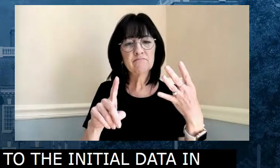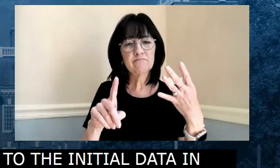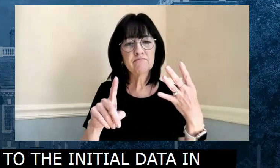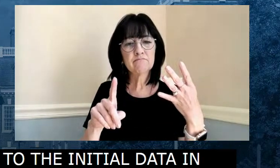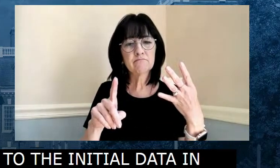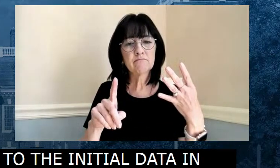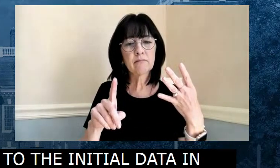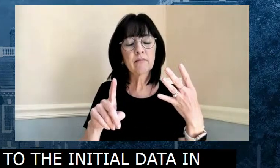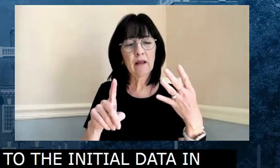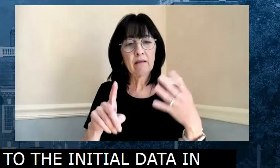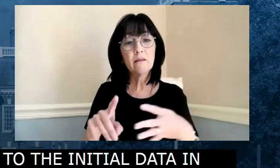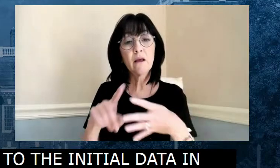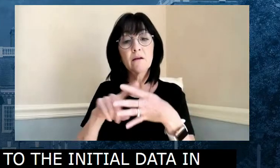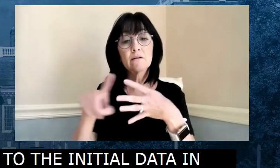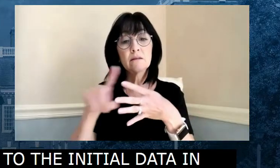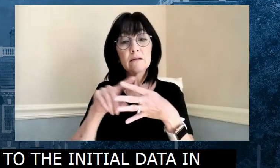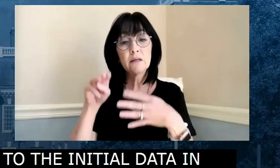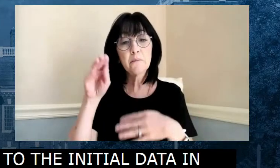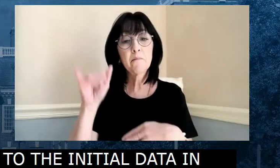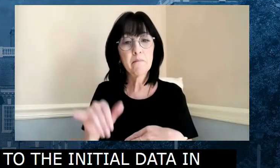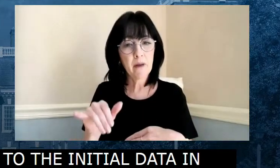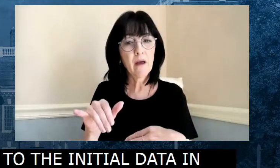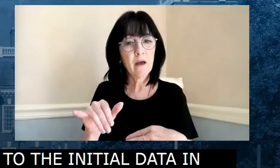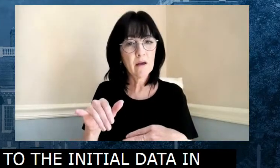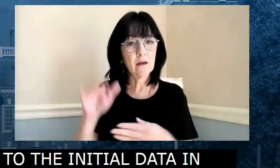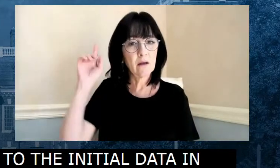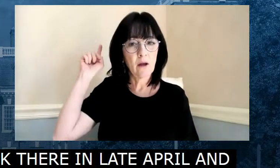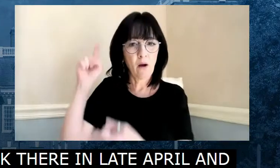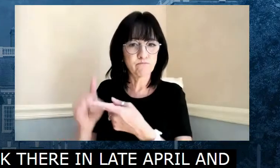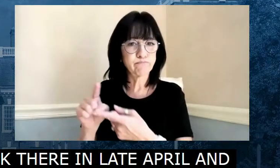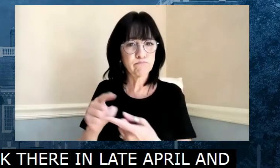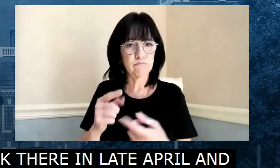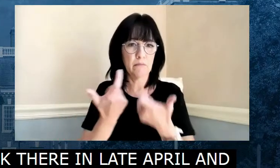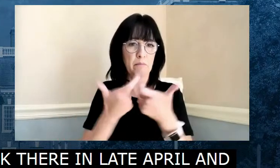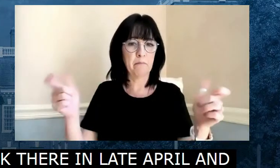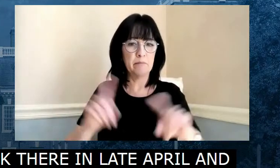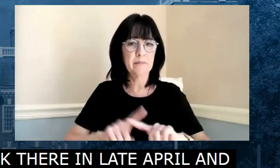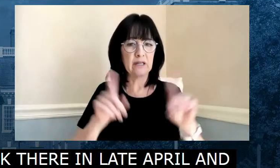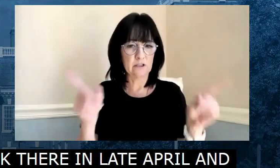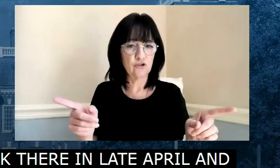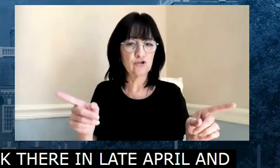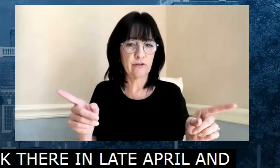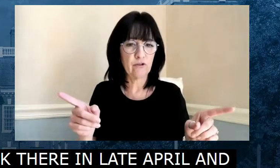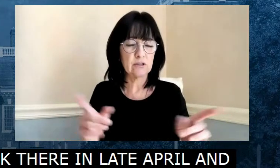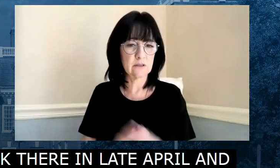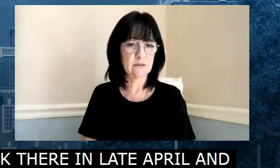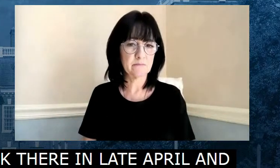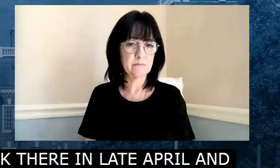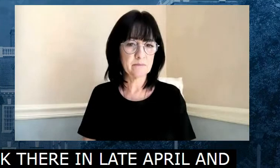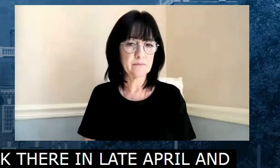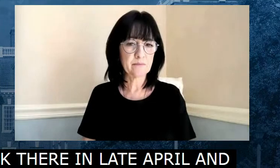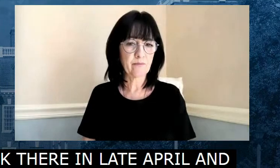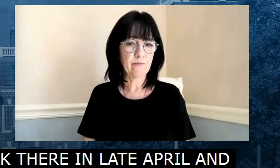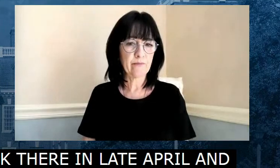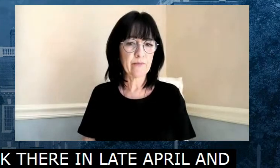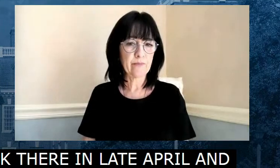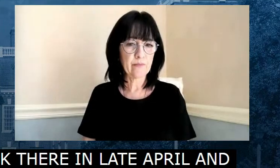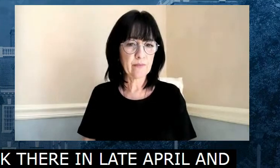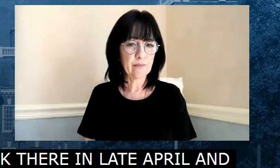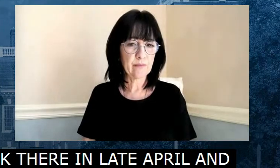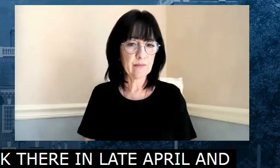early May. Rode down the other side into late May, and as we opened into June, as we opened